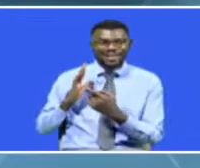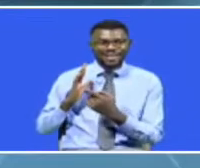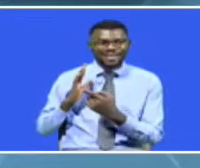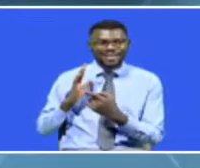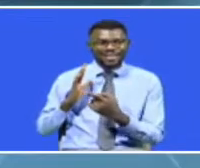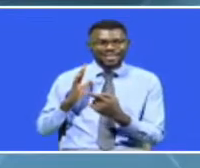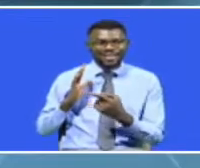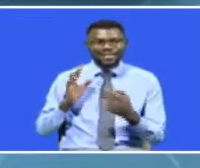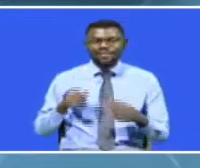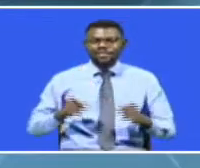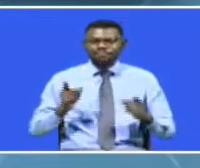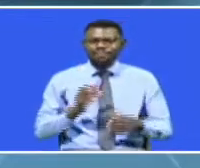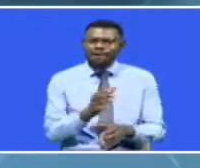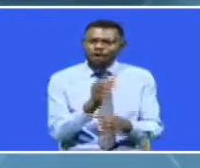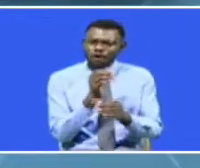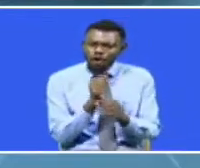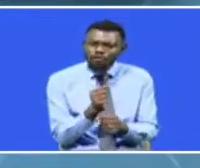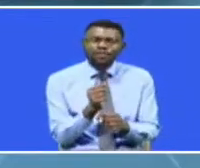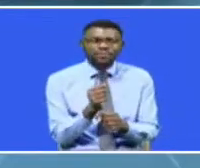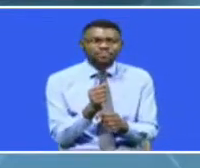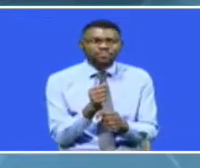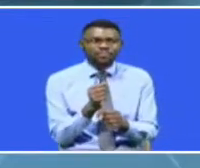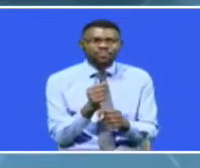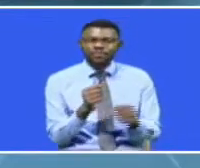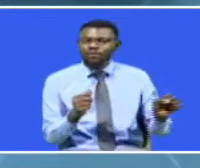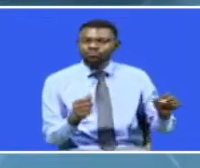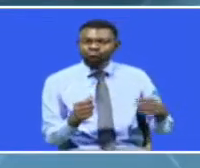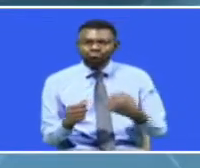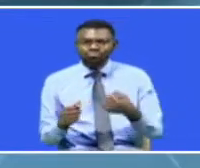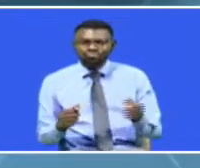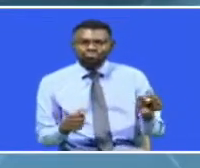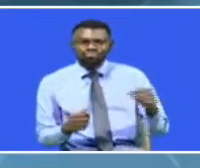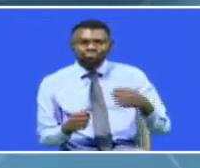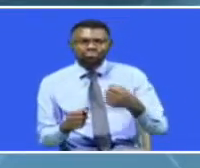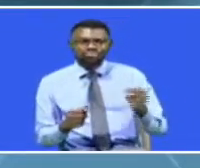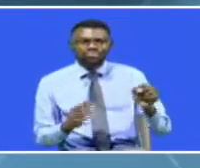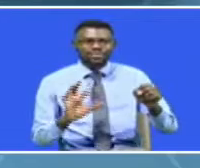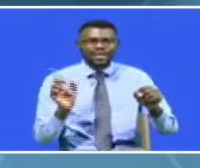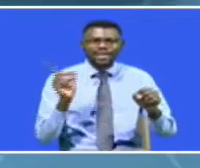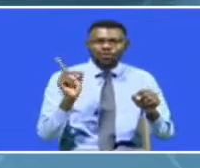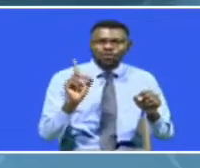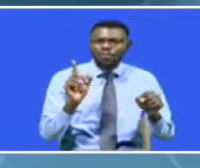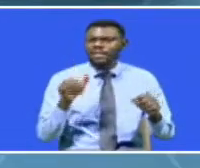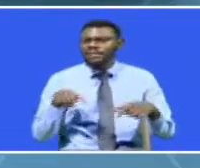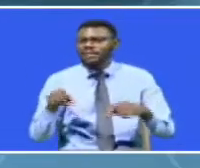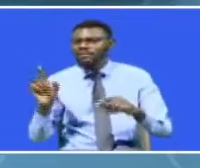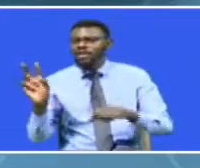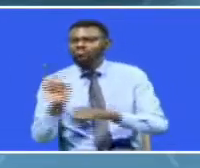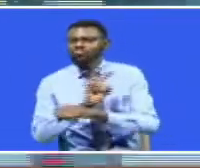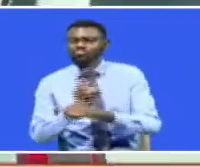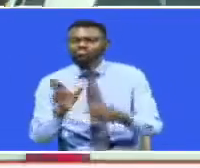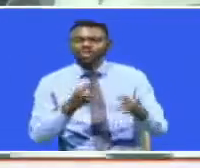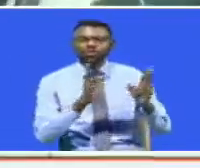in a show of confidence, strolled the streets of Nairobi in a bid to show that normalcy had returned.